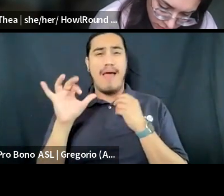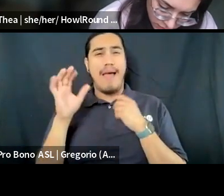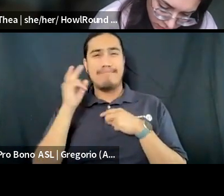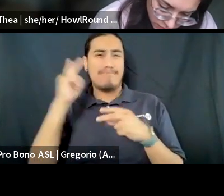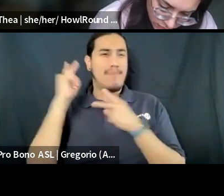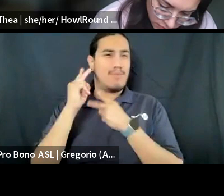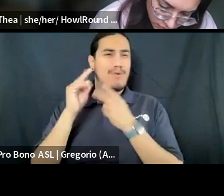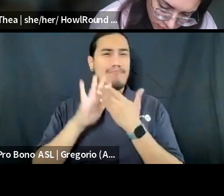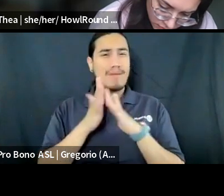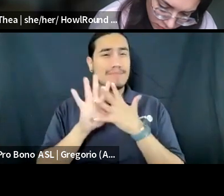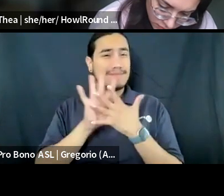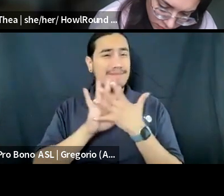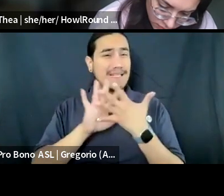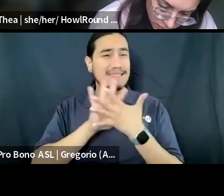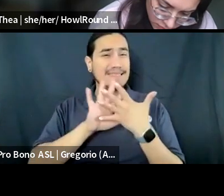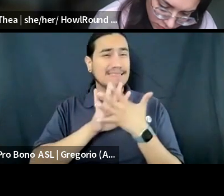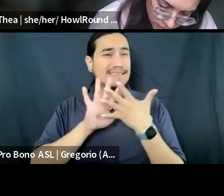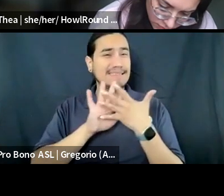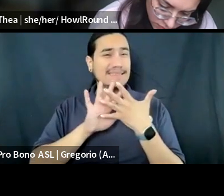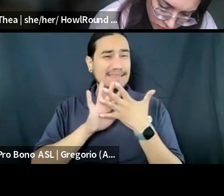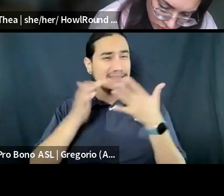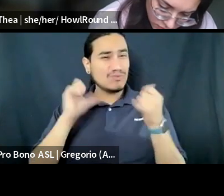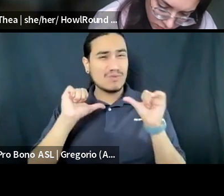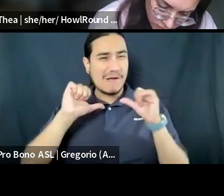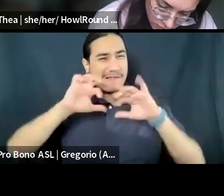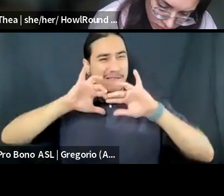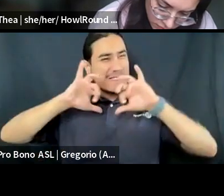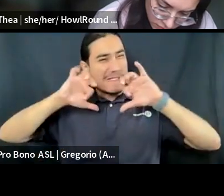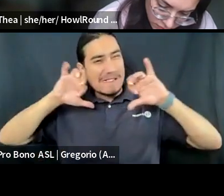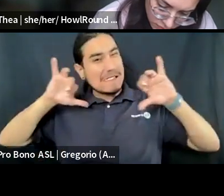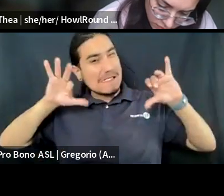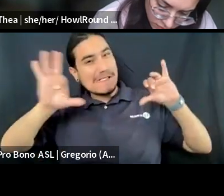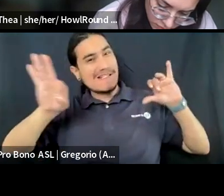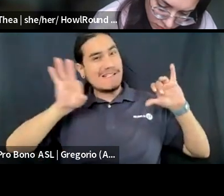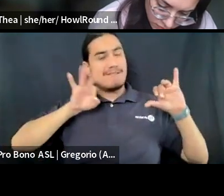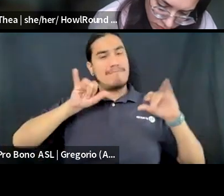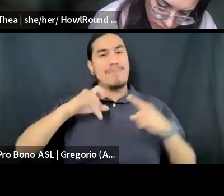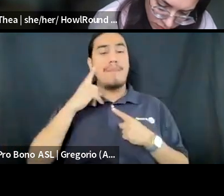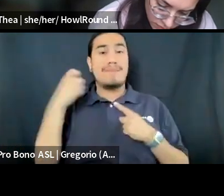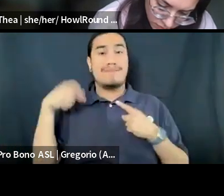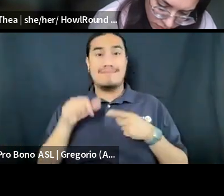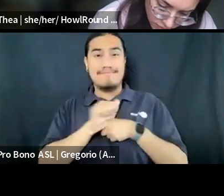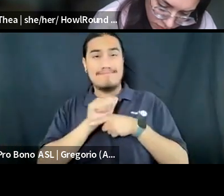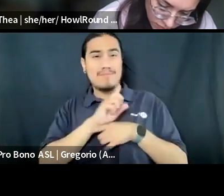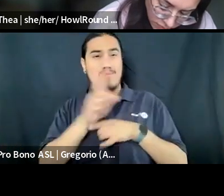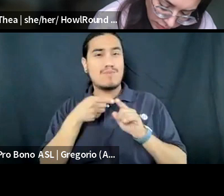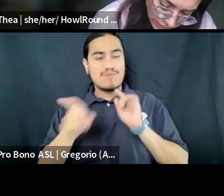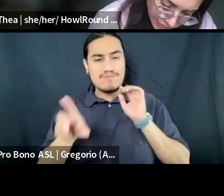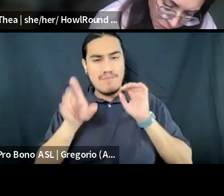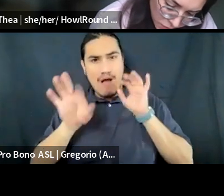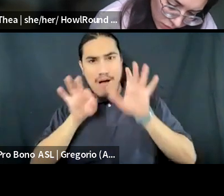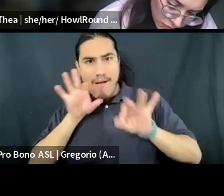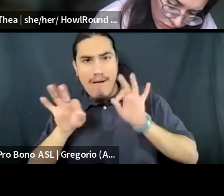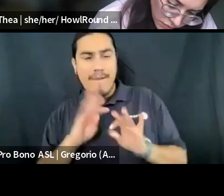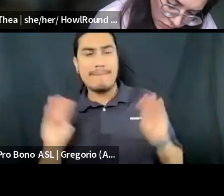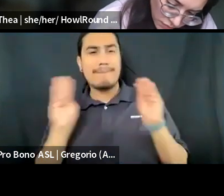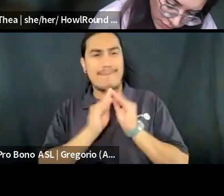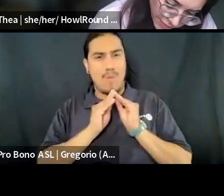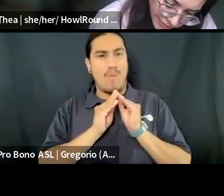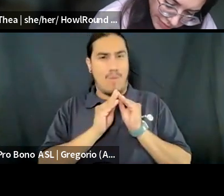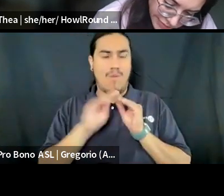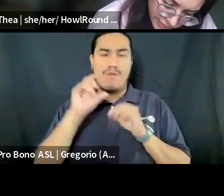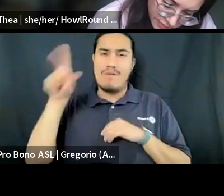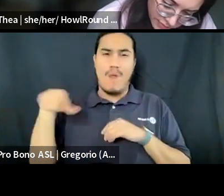fuzzy, right? Because then this will be an exercise where you discover more than just recollect.